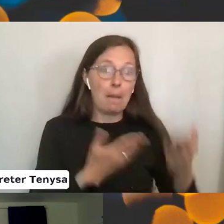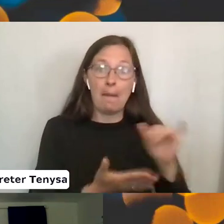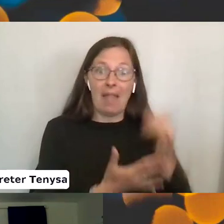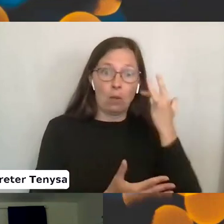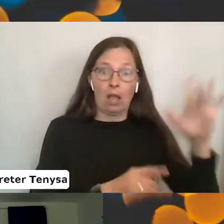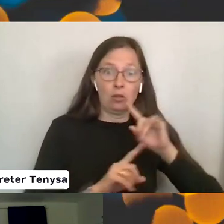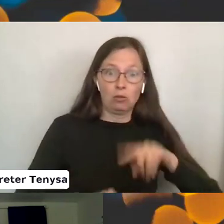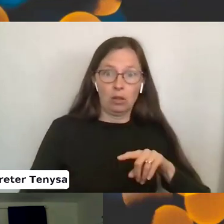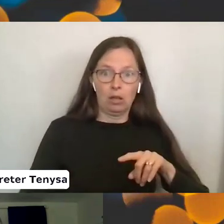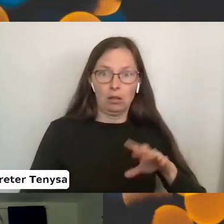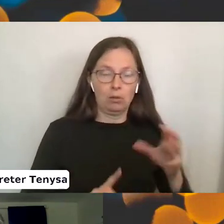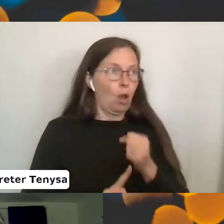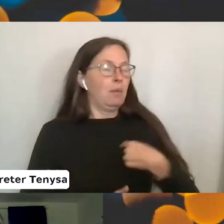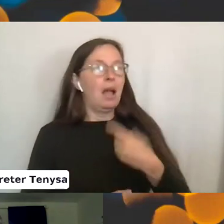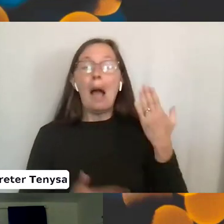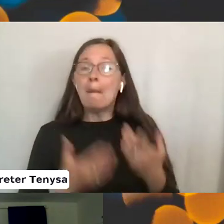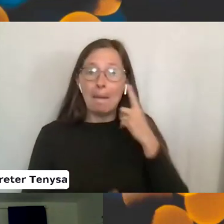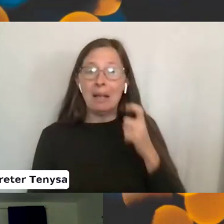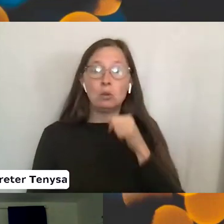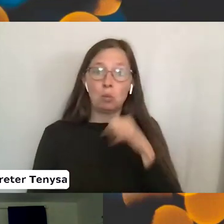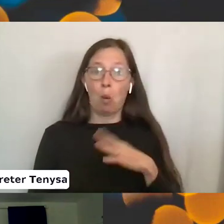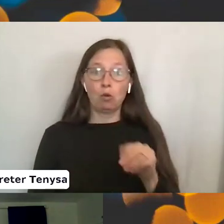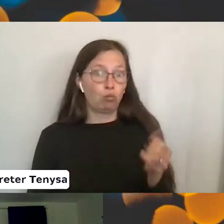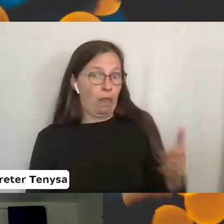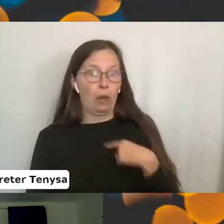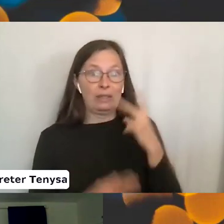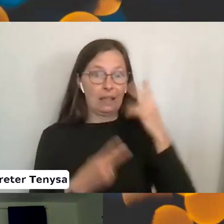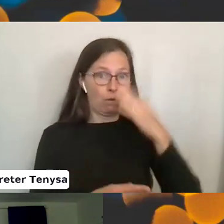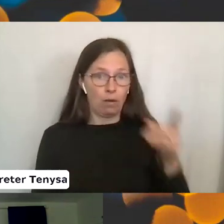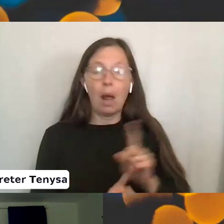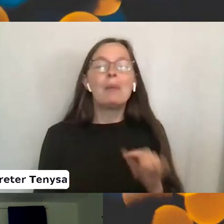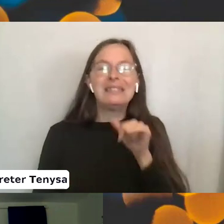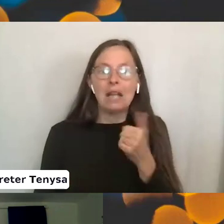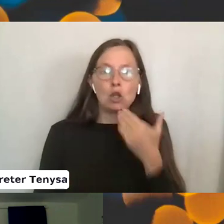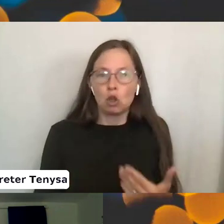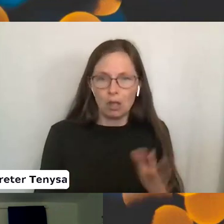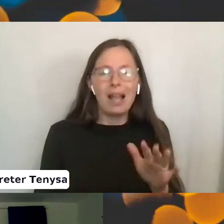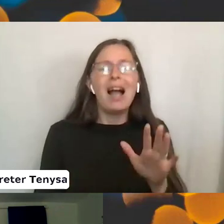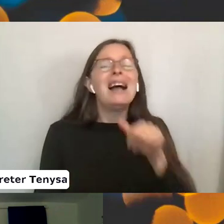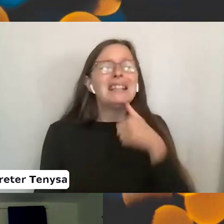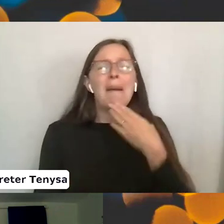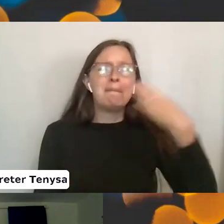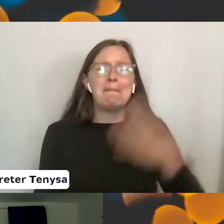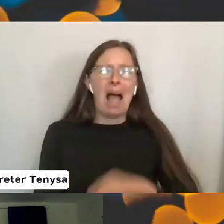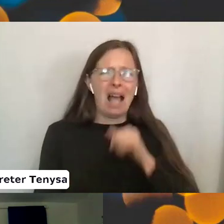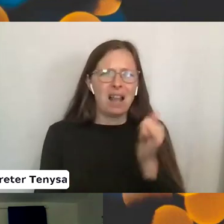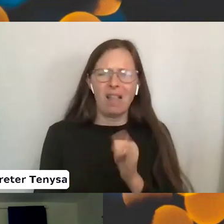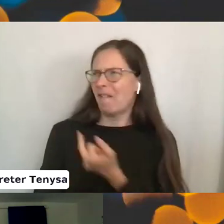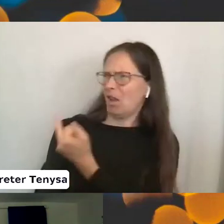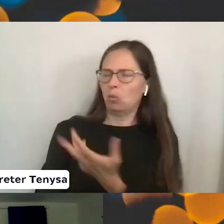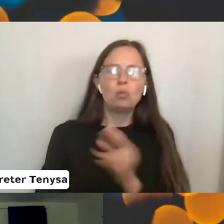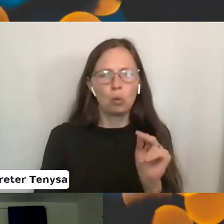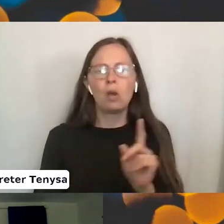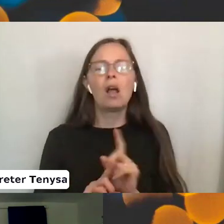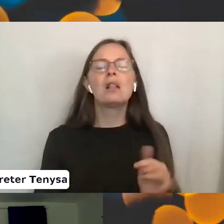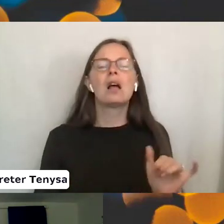because she was there and I was saying it in front of her, it was not good. It wasn't bad. It wasn't like, go fuck yourself. He was just